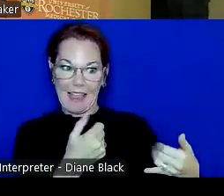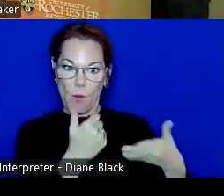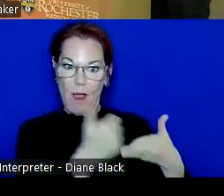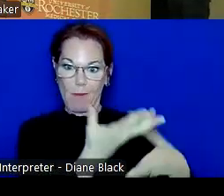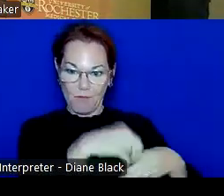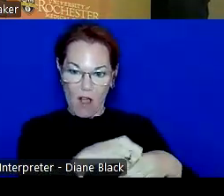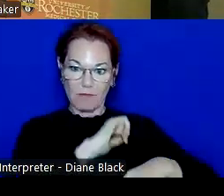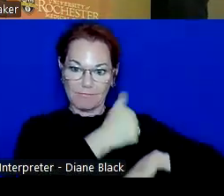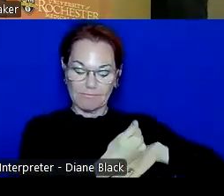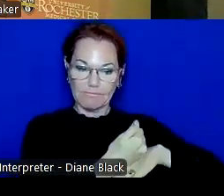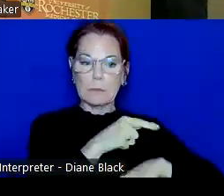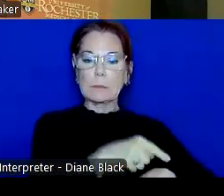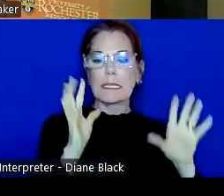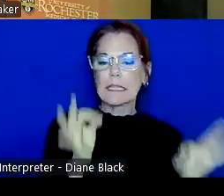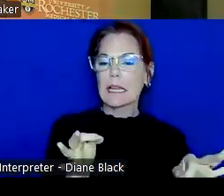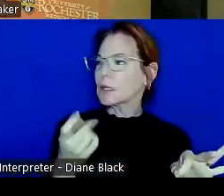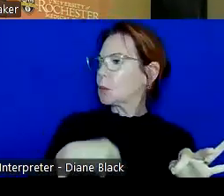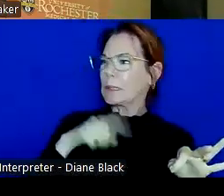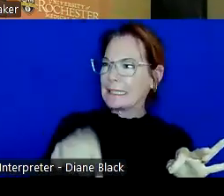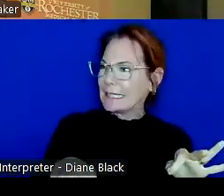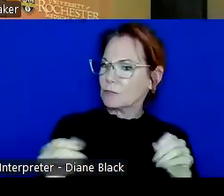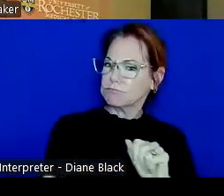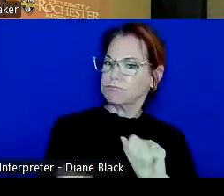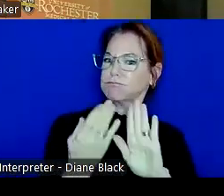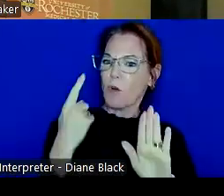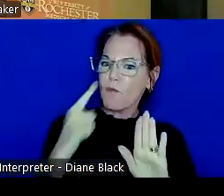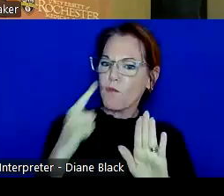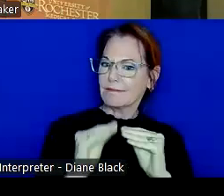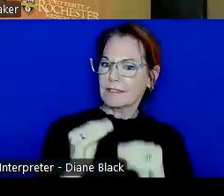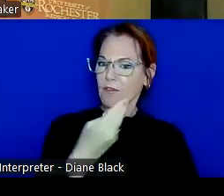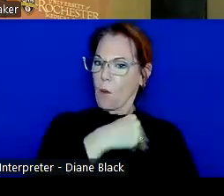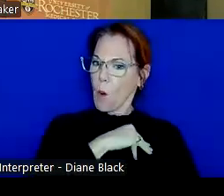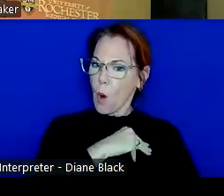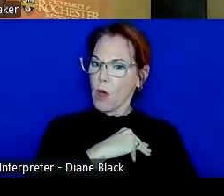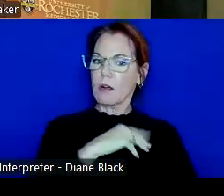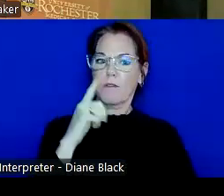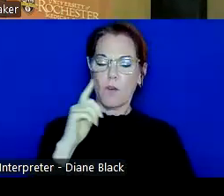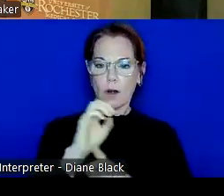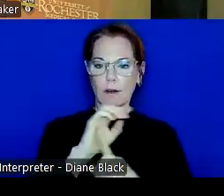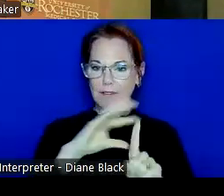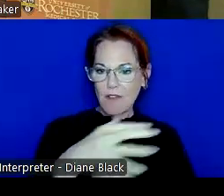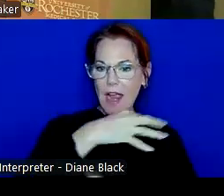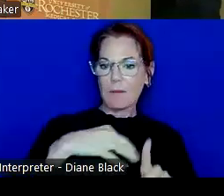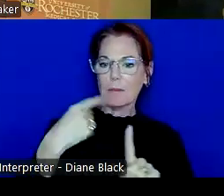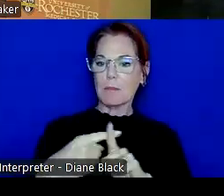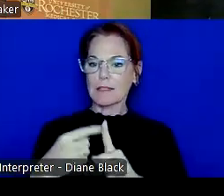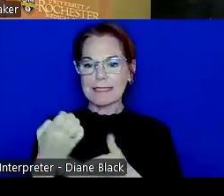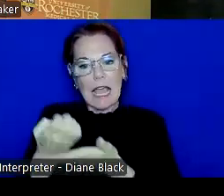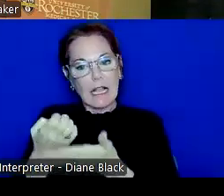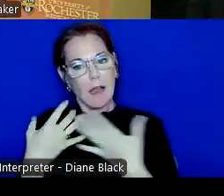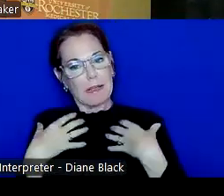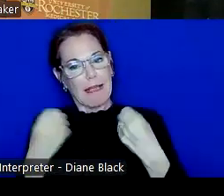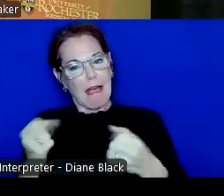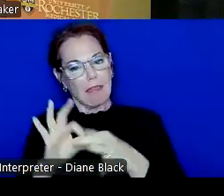the moral reason, but just as much for the environment and just as much for the economic health of our community. And